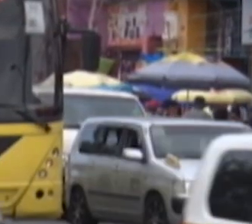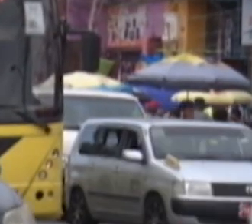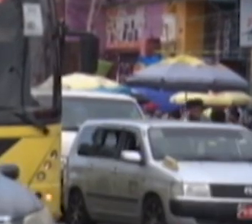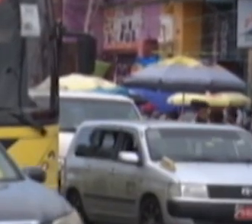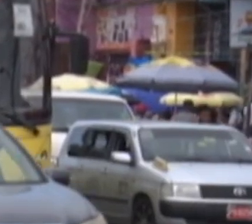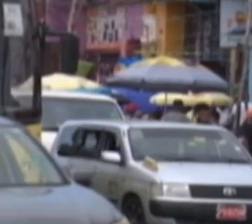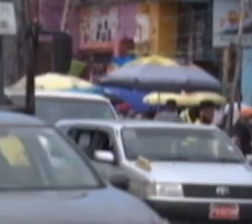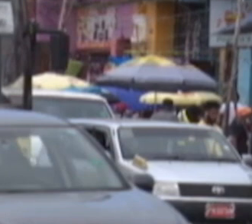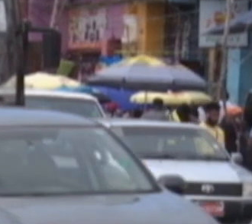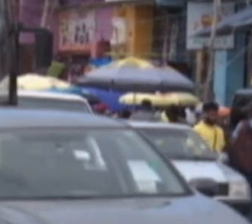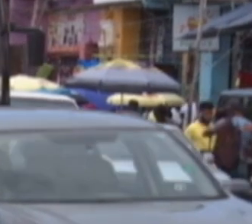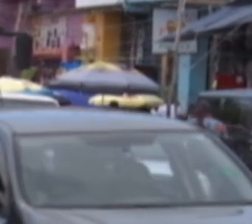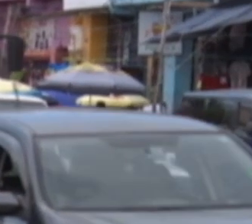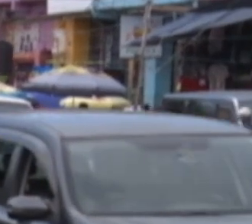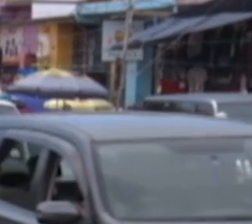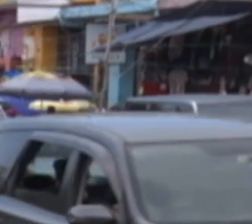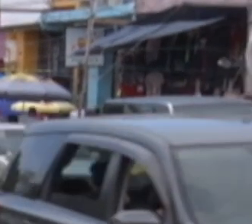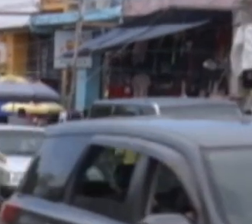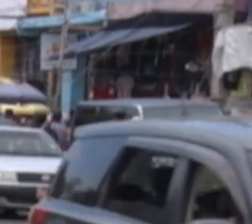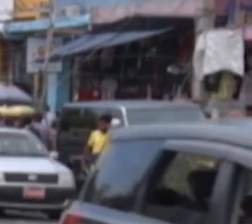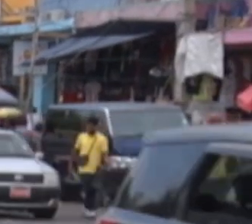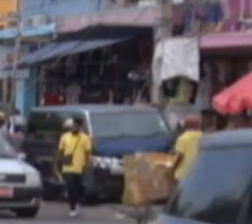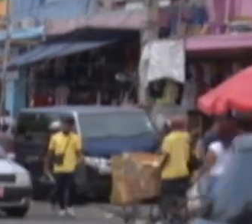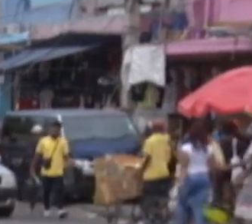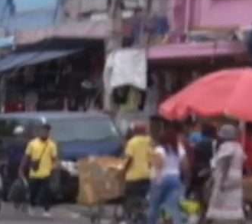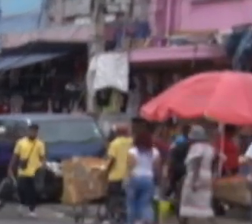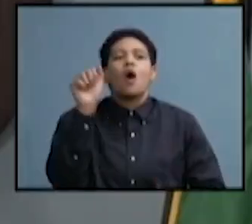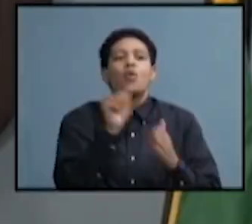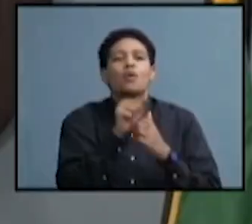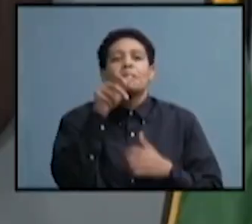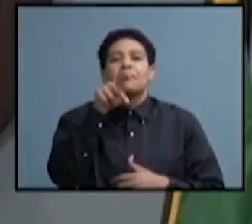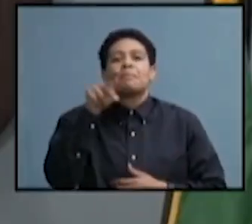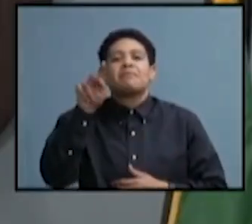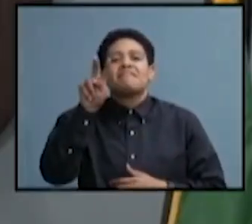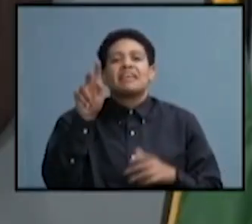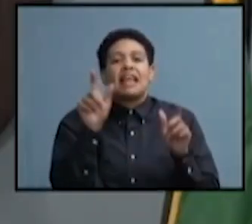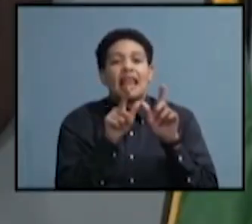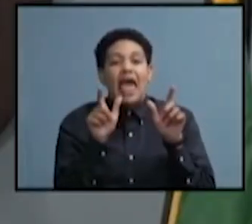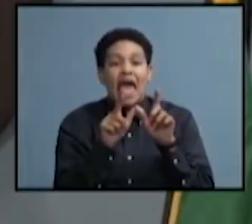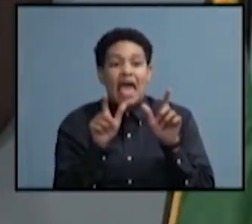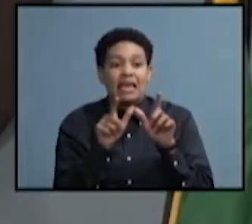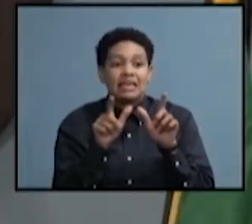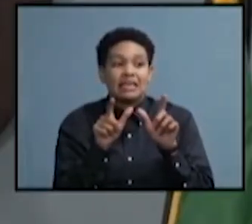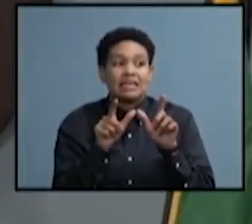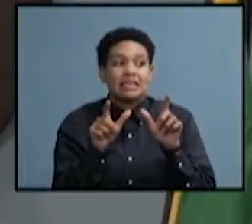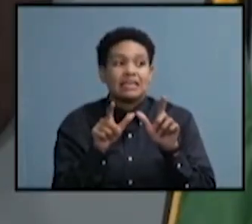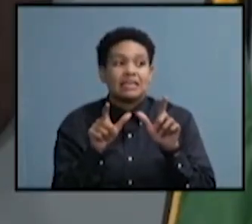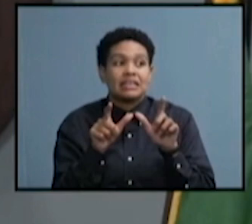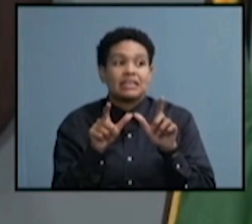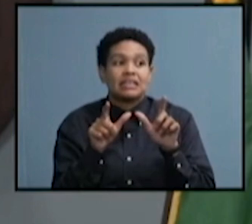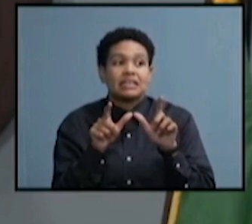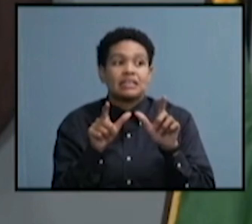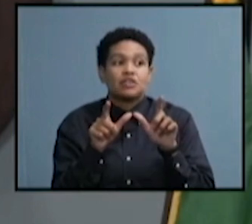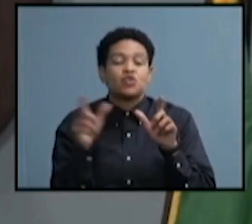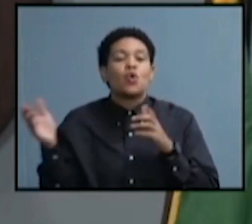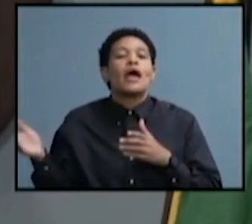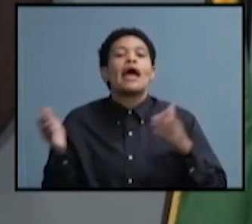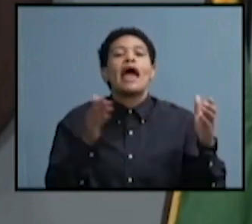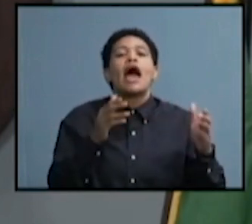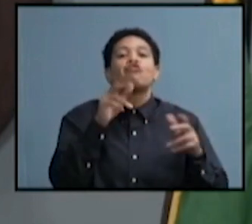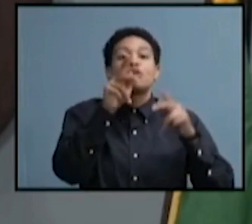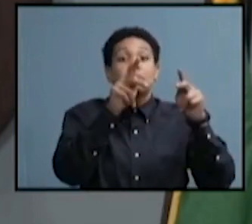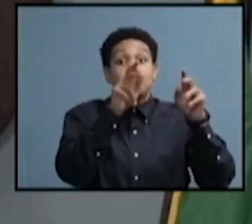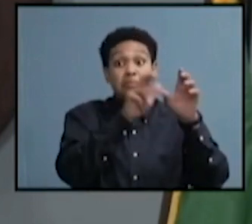will be allowing motor cars with PPV licenses to carry the number of passengers